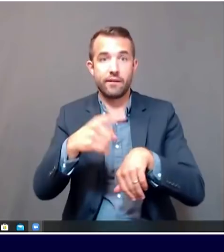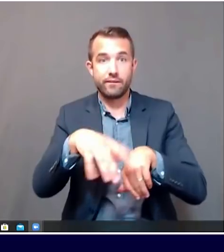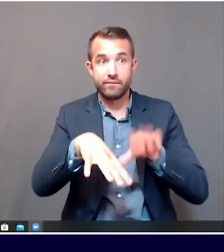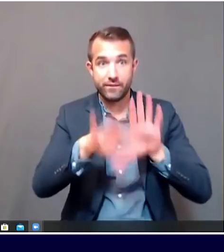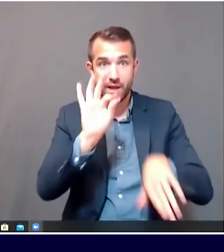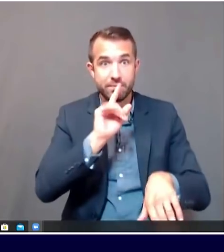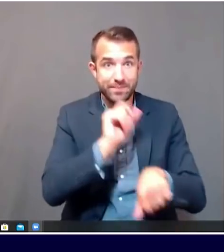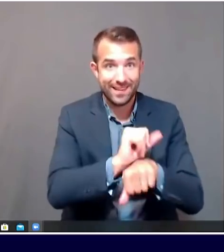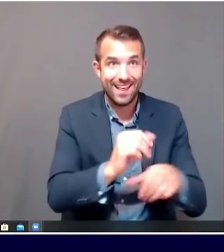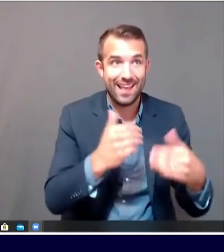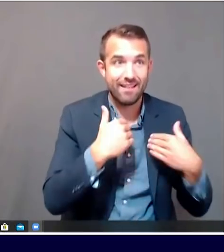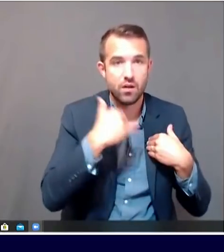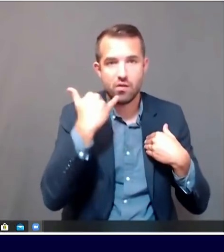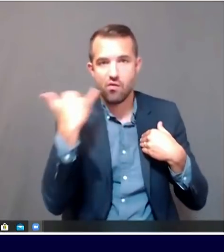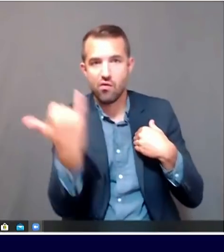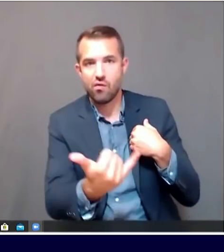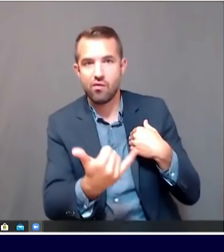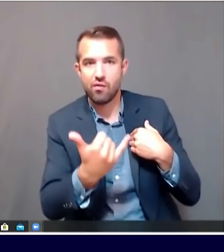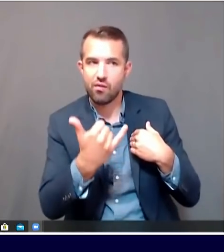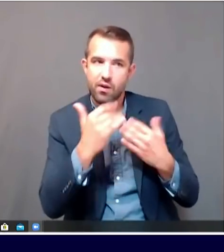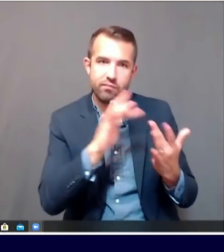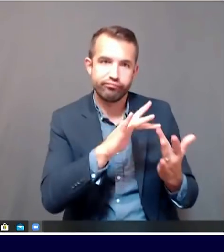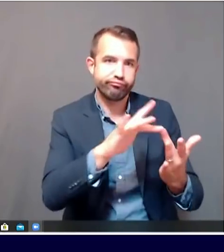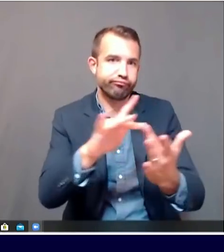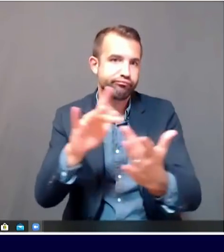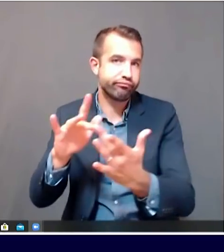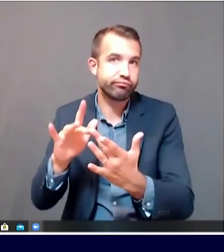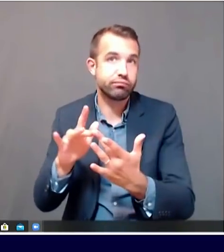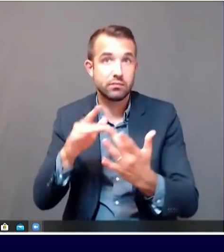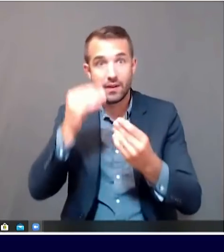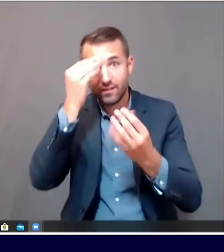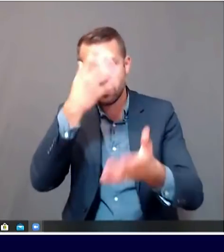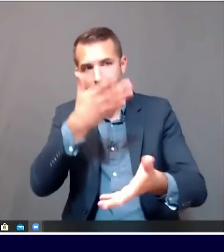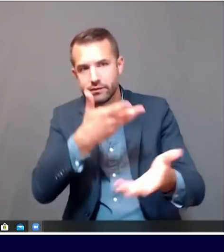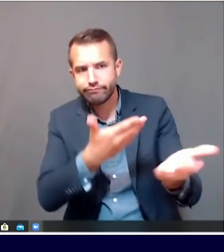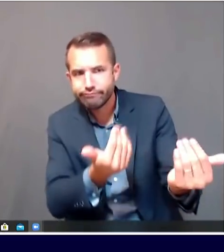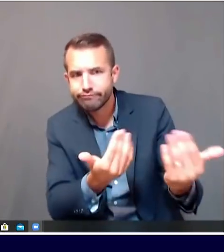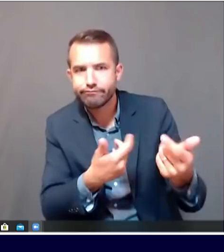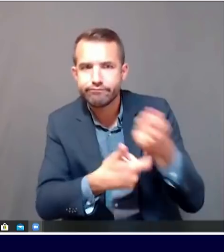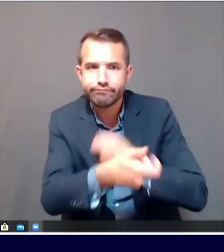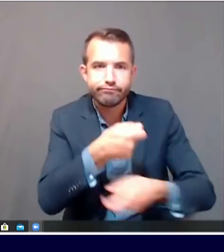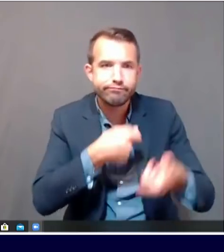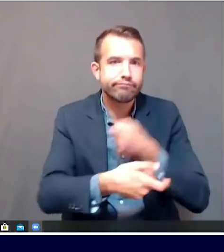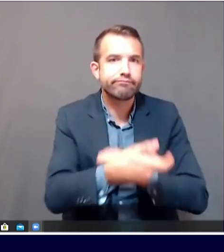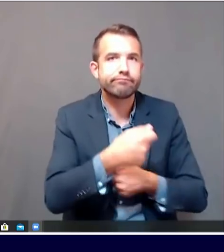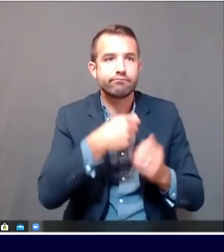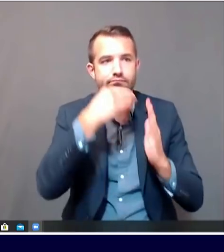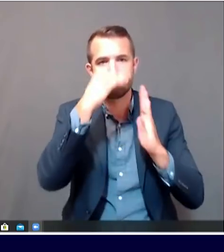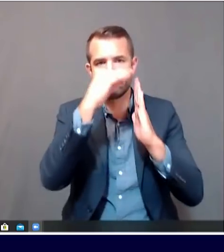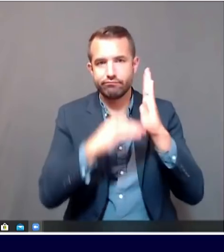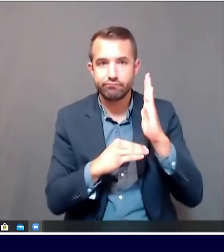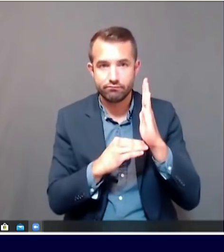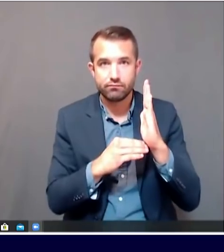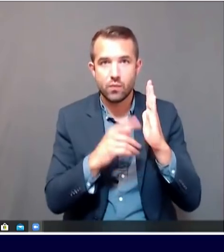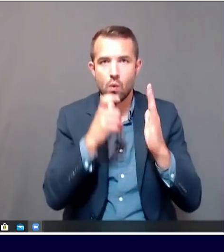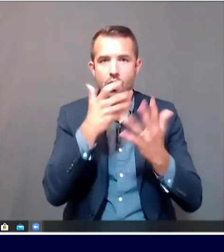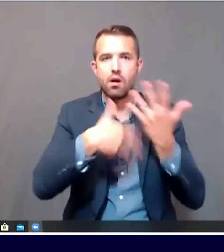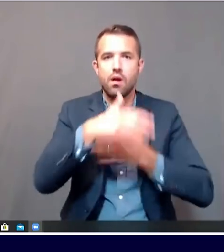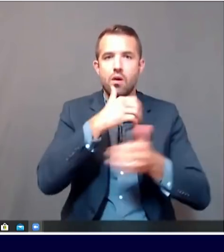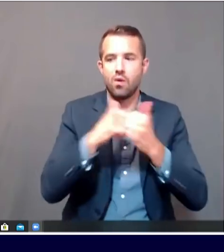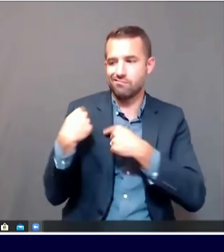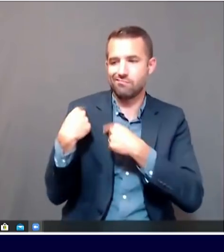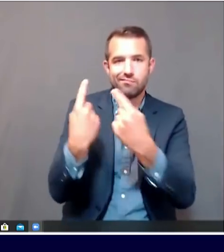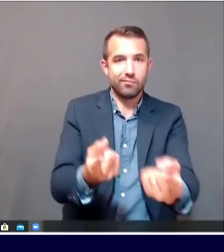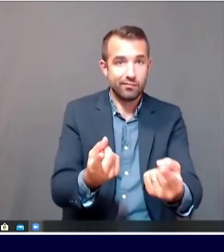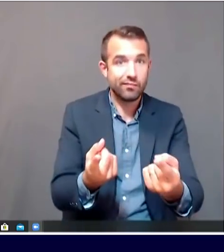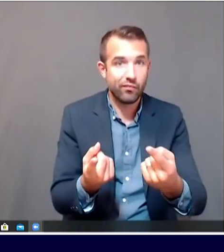from their healthcare provider. After that, the case investigator generates a list of close contacts, which are then moved over